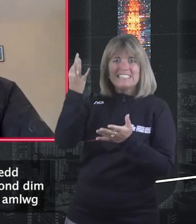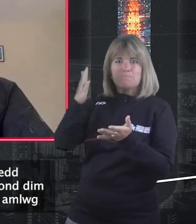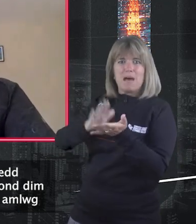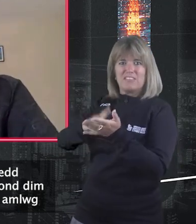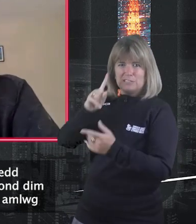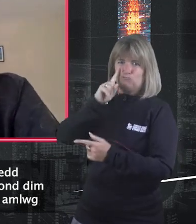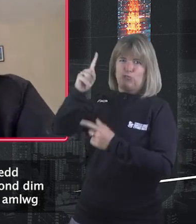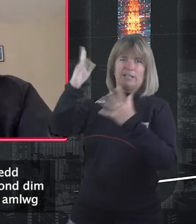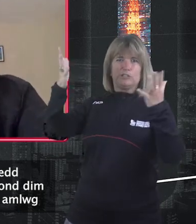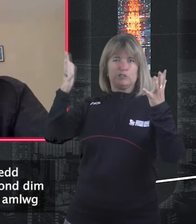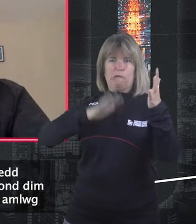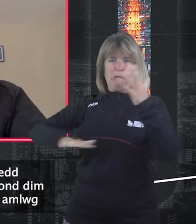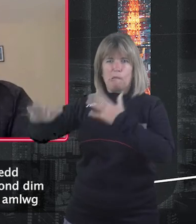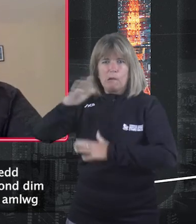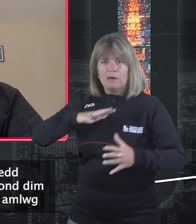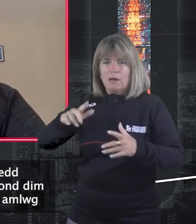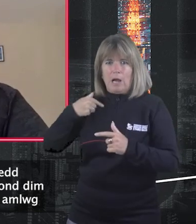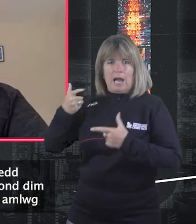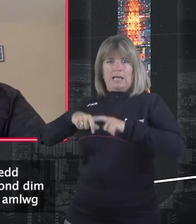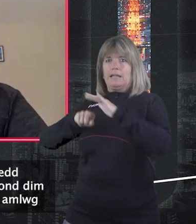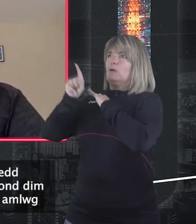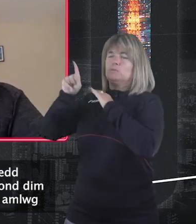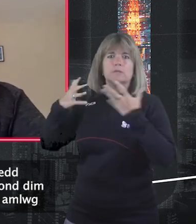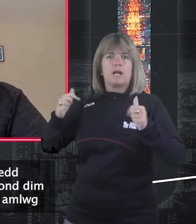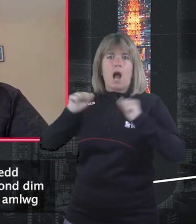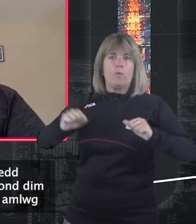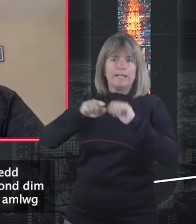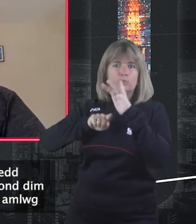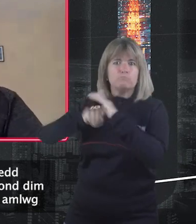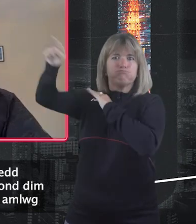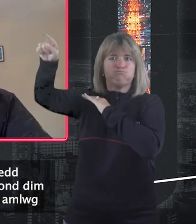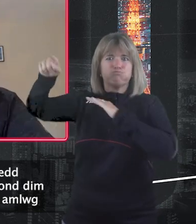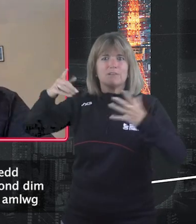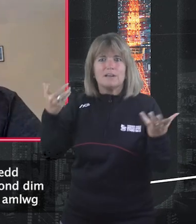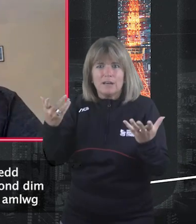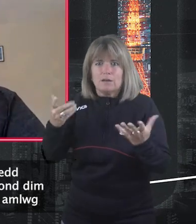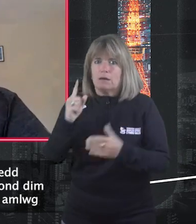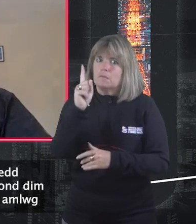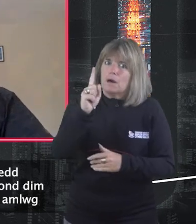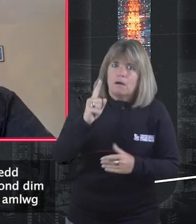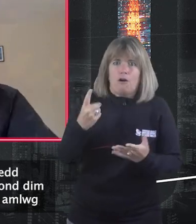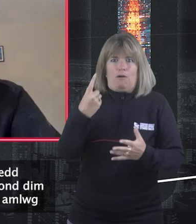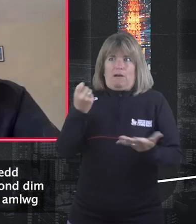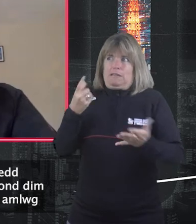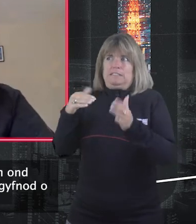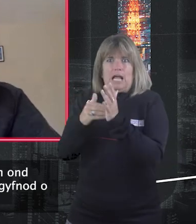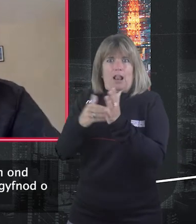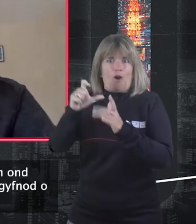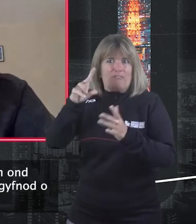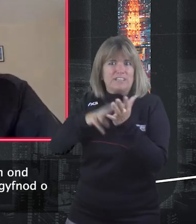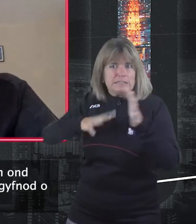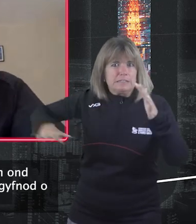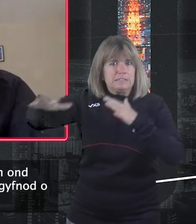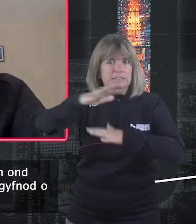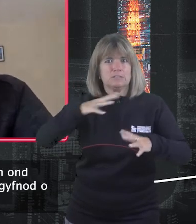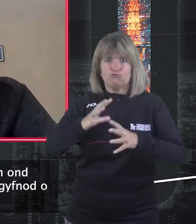funny old 18 months, really, but just can't wait to get out there now. And hopefully, like, you know, hope COVID, you know, it's